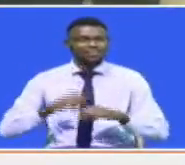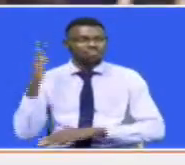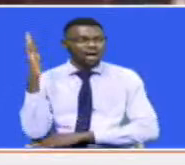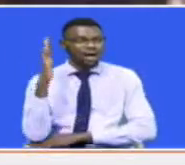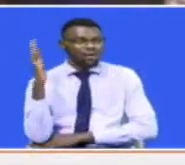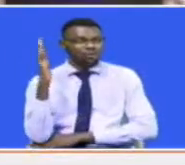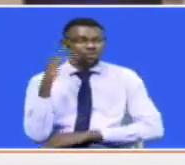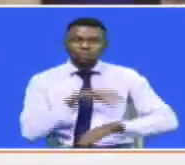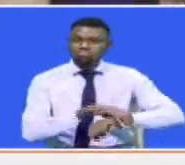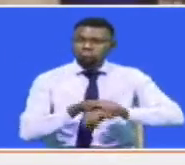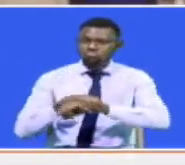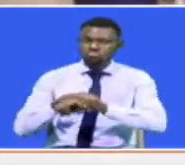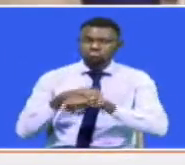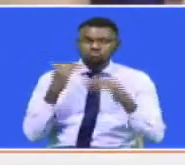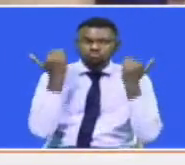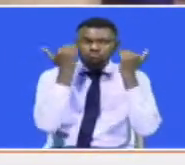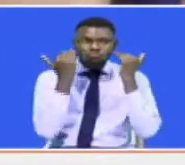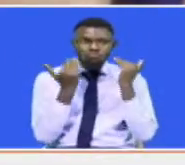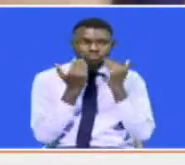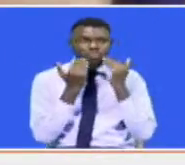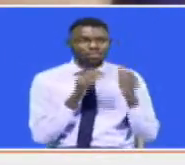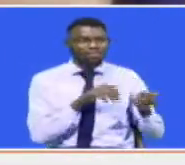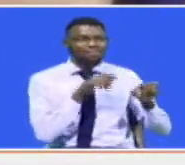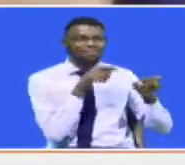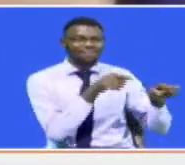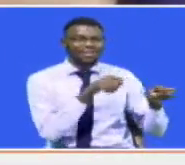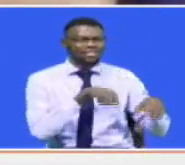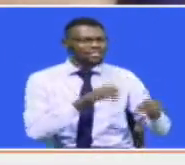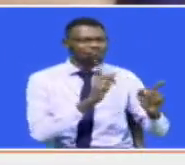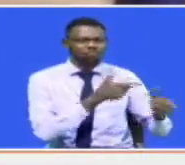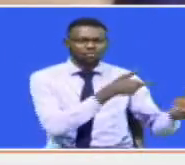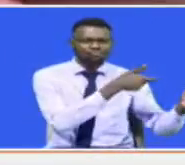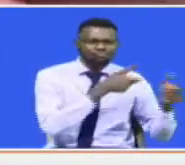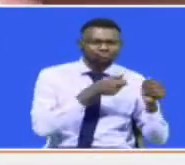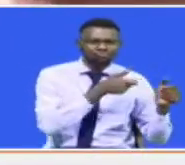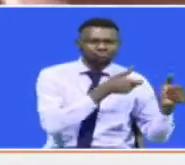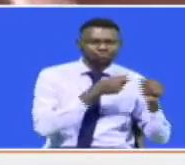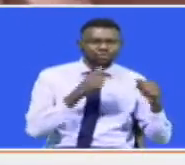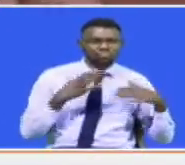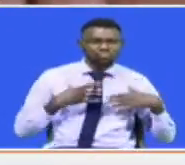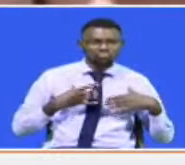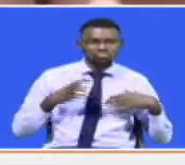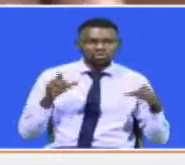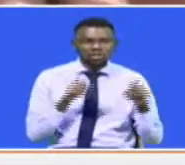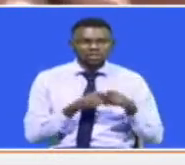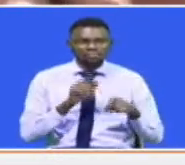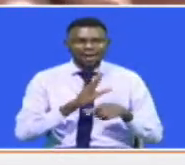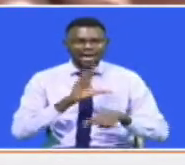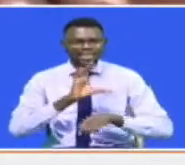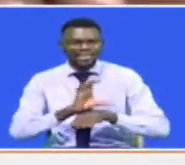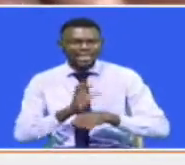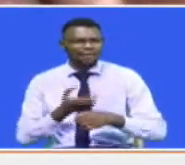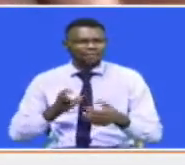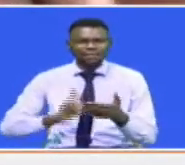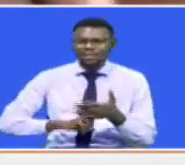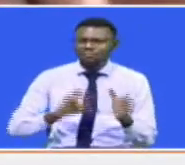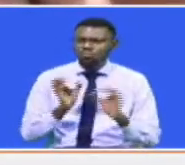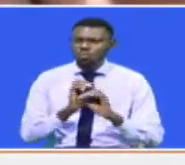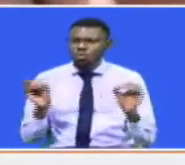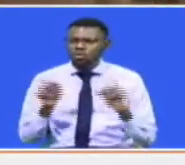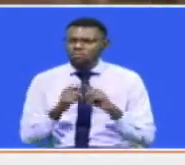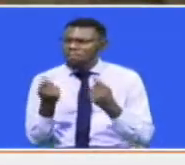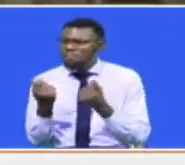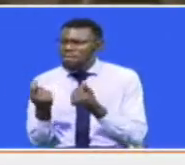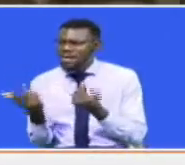arraigned and was faced with accusations of radicalization, running an unlawful society, and money laundering, among